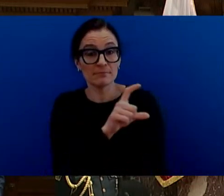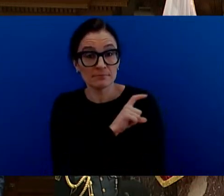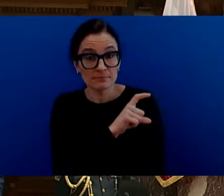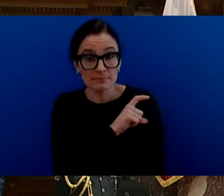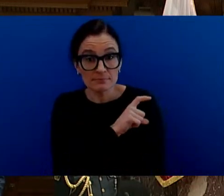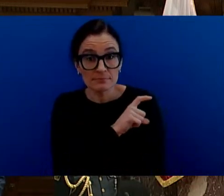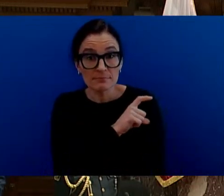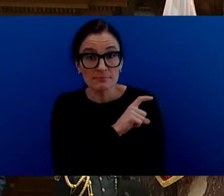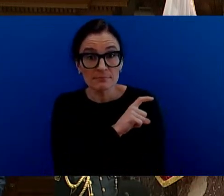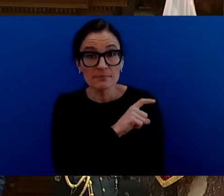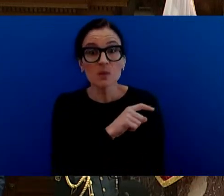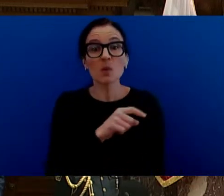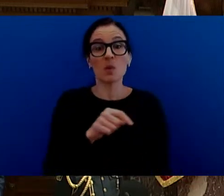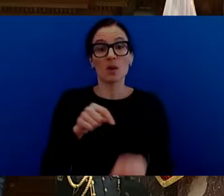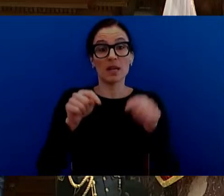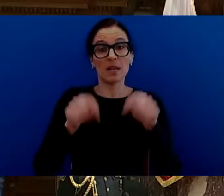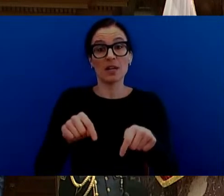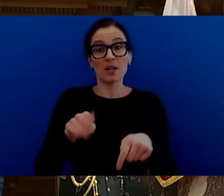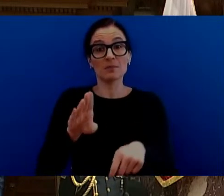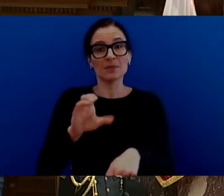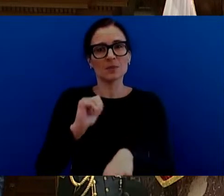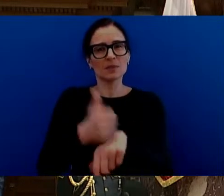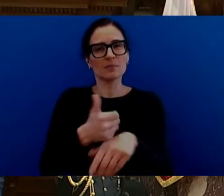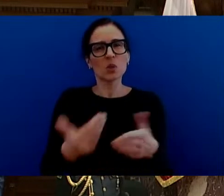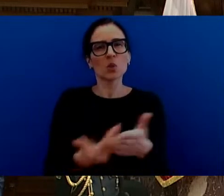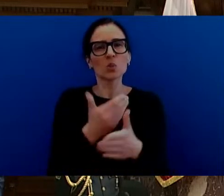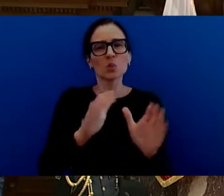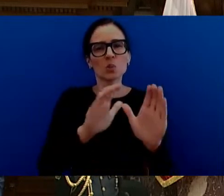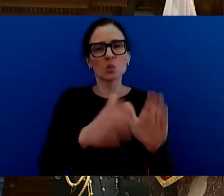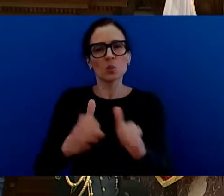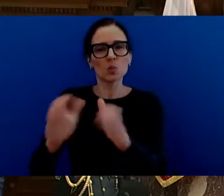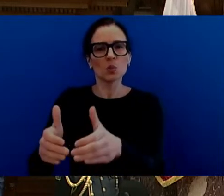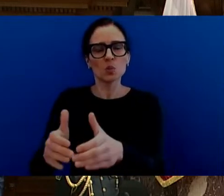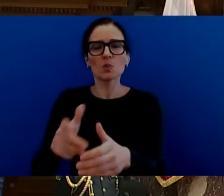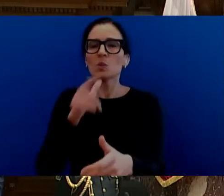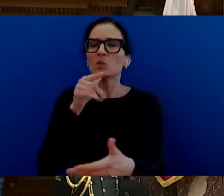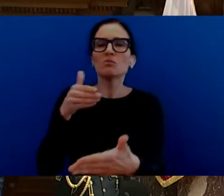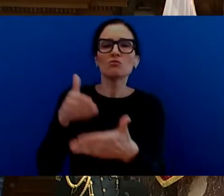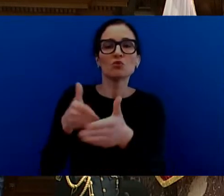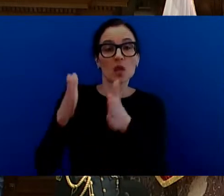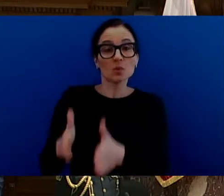and probation officers to stop repeat violent criminals from reoffending.